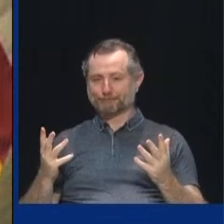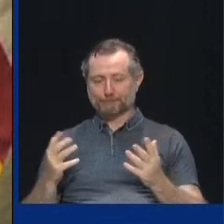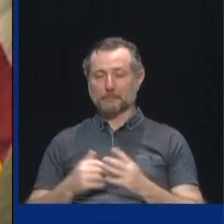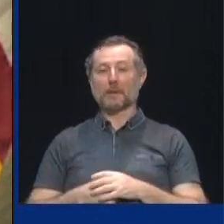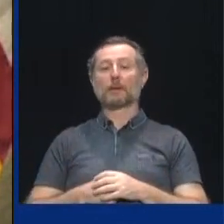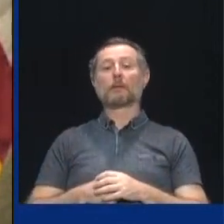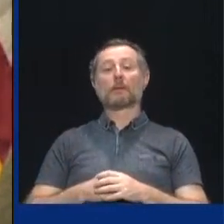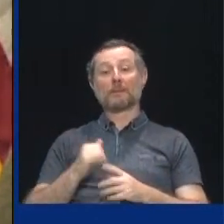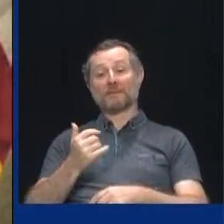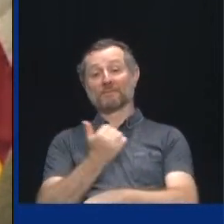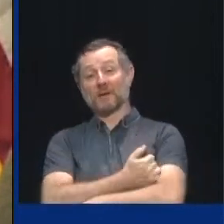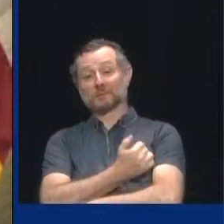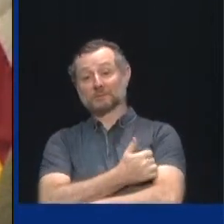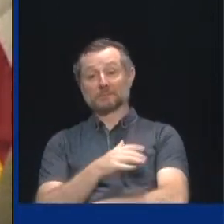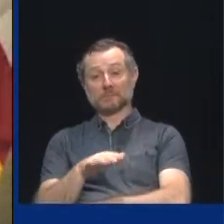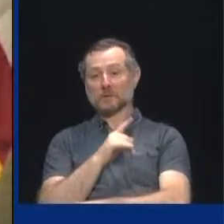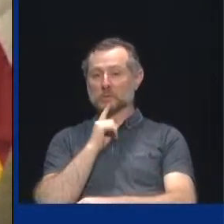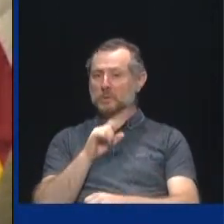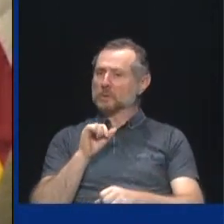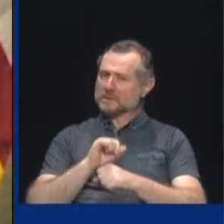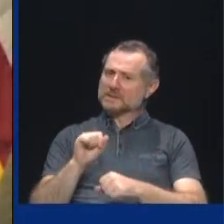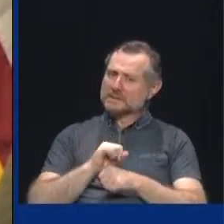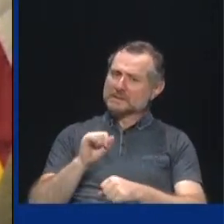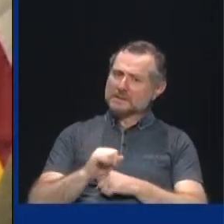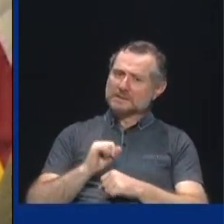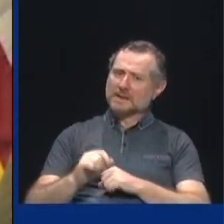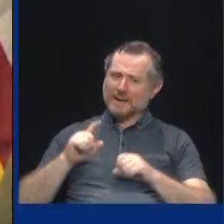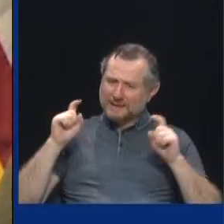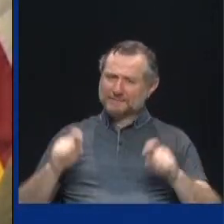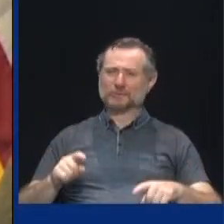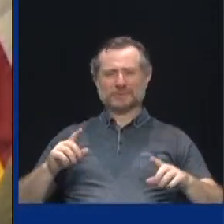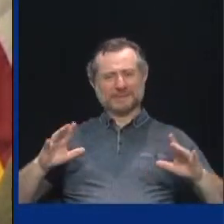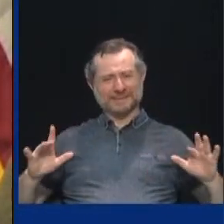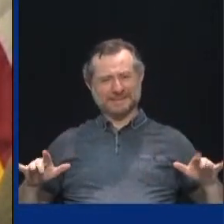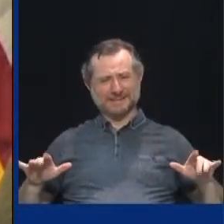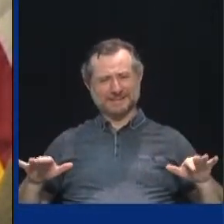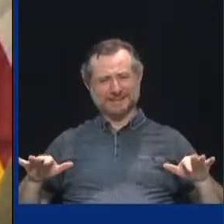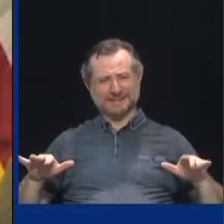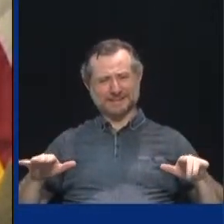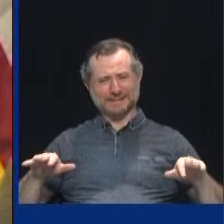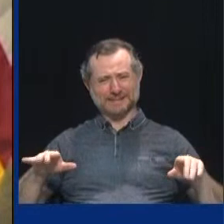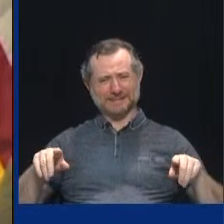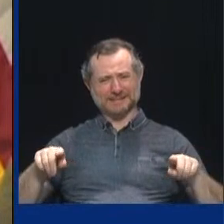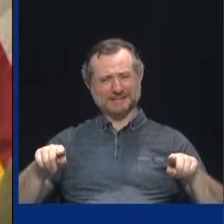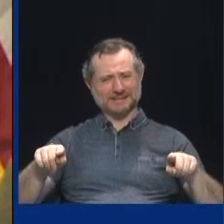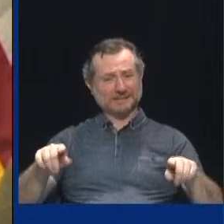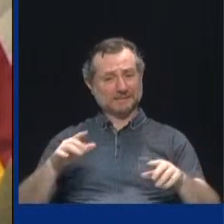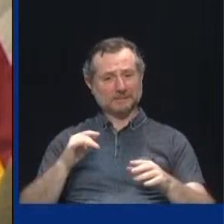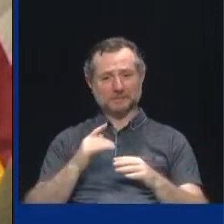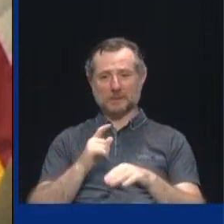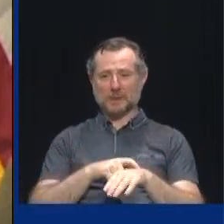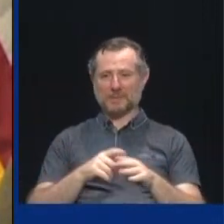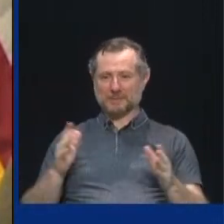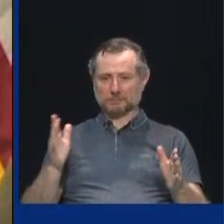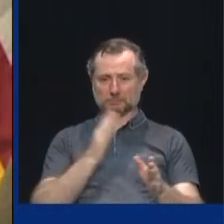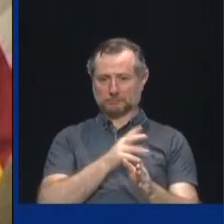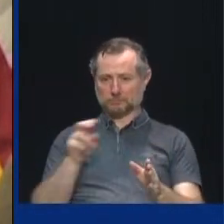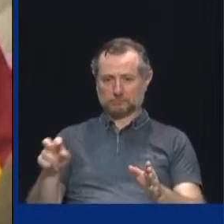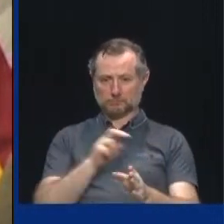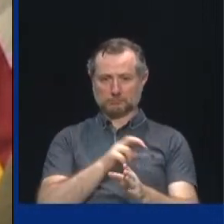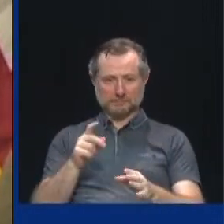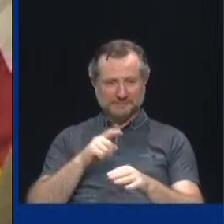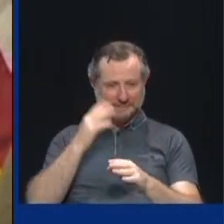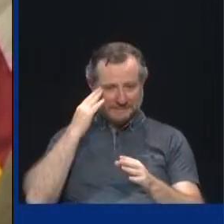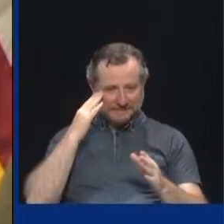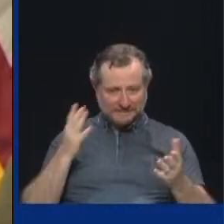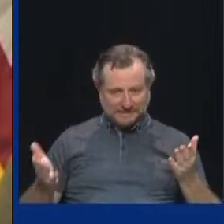during hours that working people can make, in community centers that people trust, with the right incentives